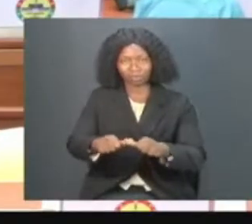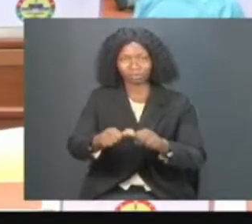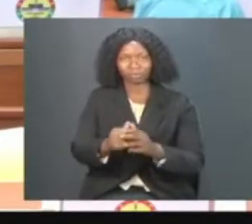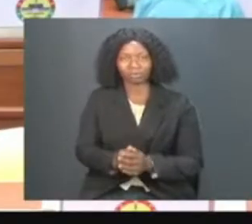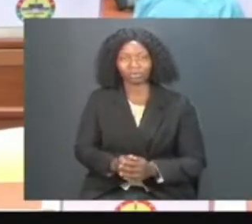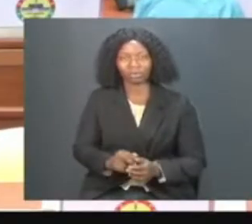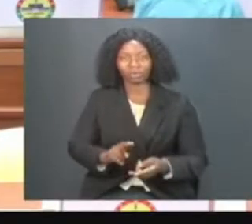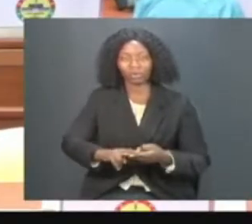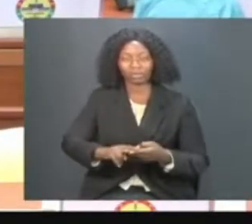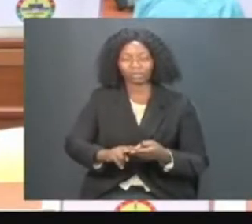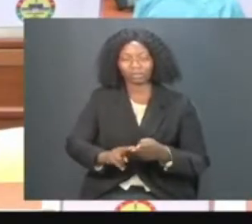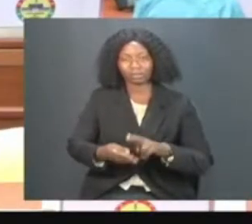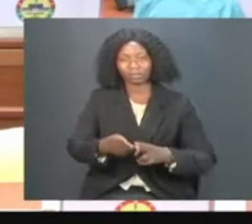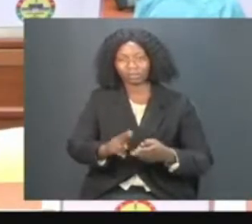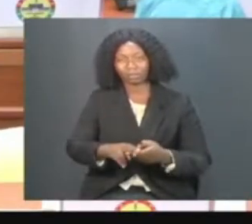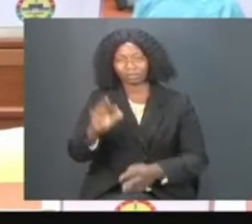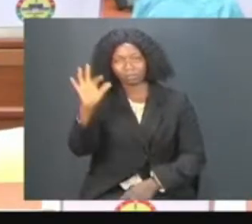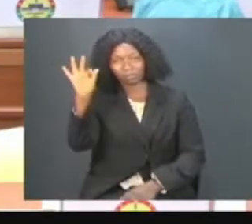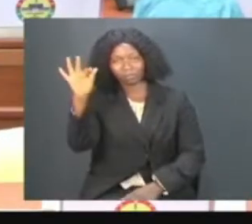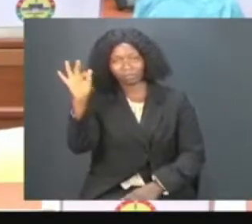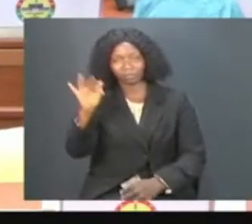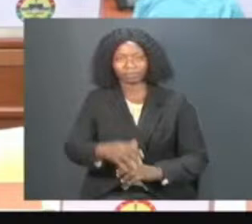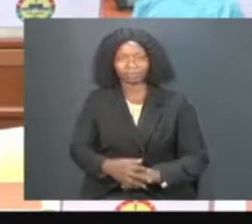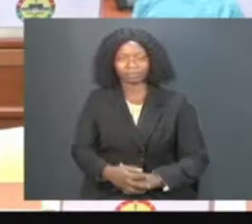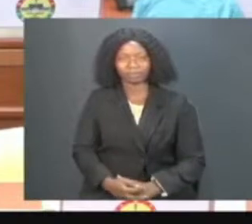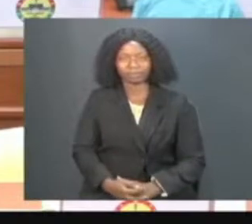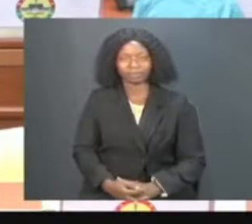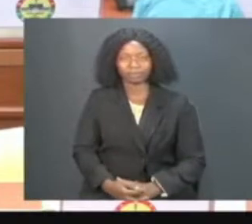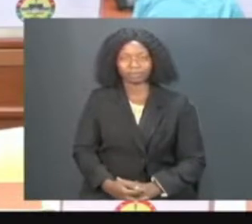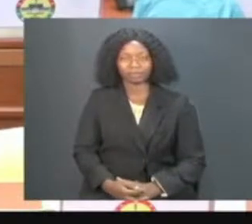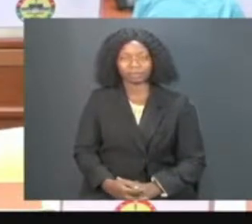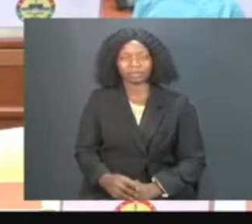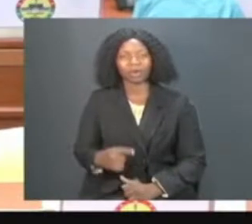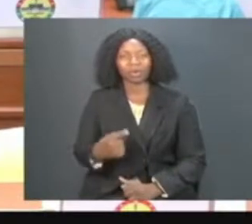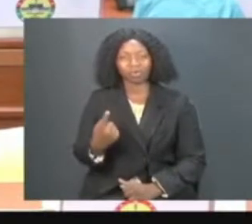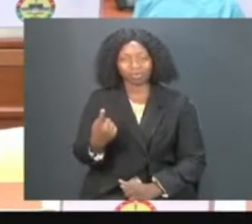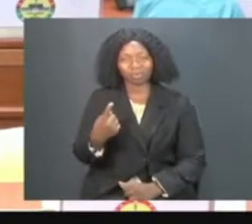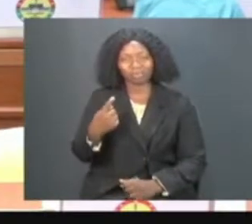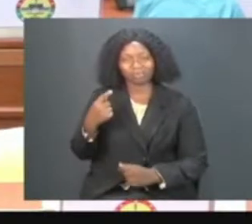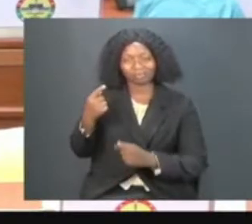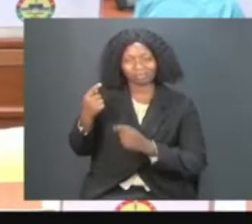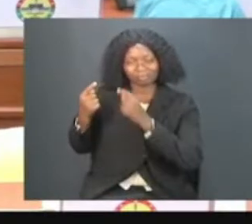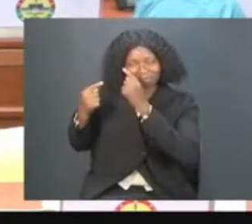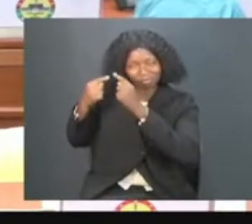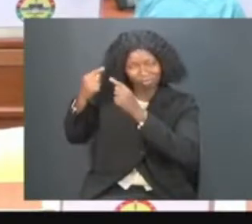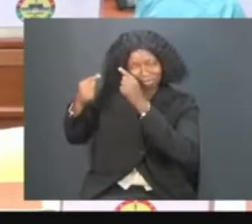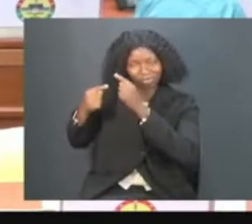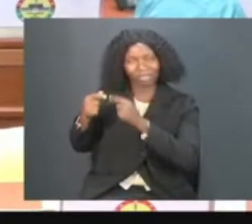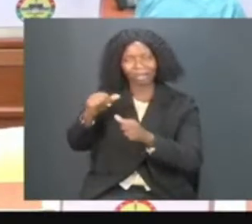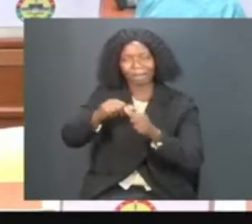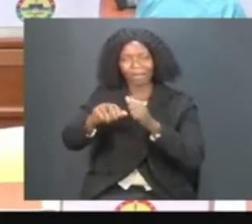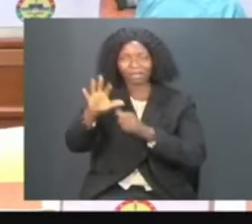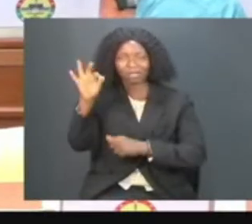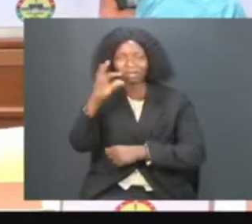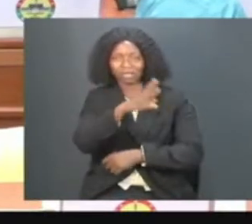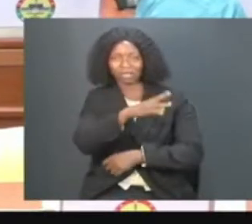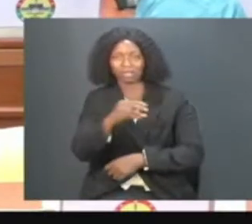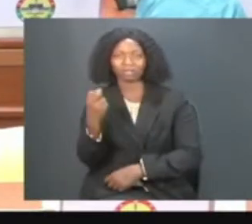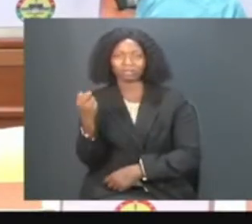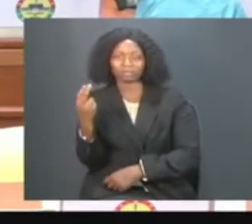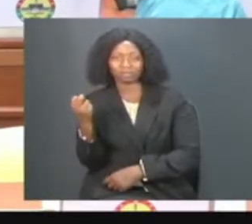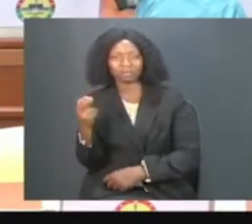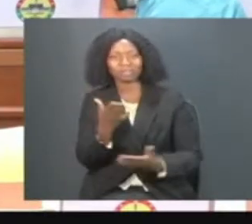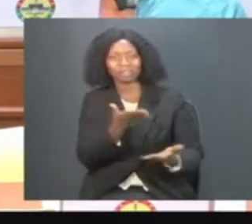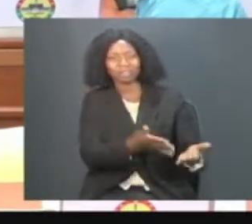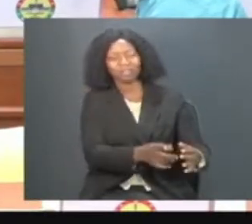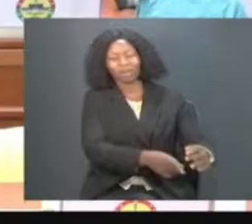item 19. I'm only worried about the 9 and 12 that have been lying for a long